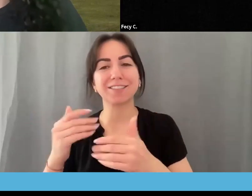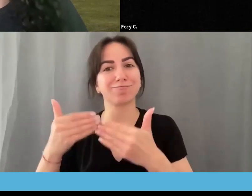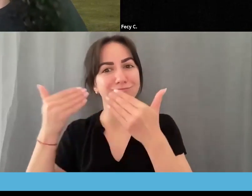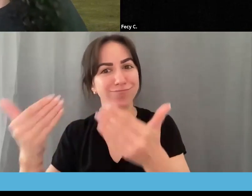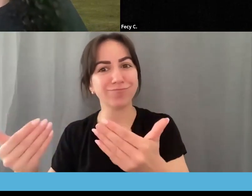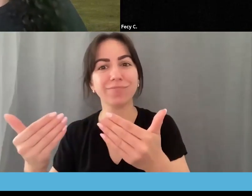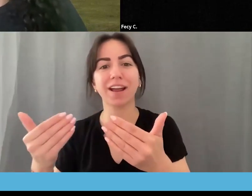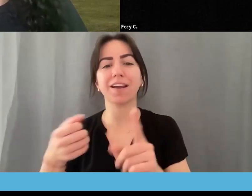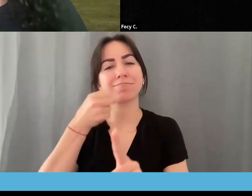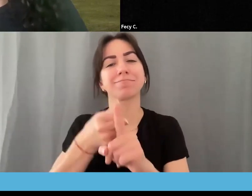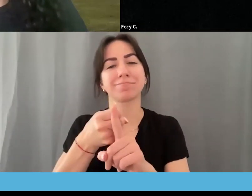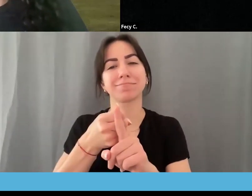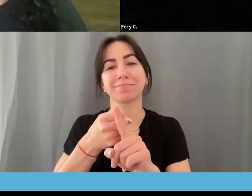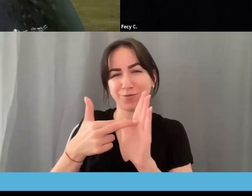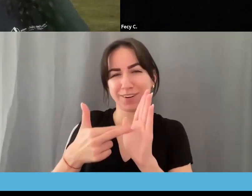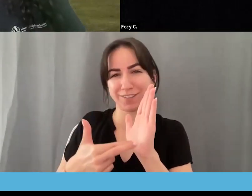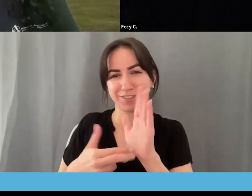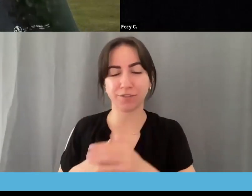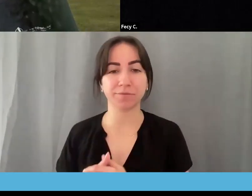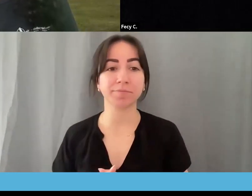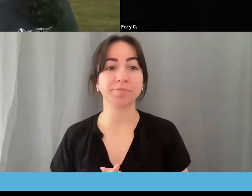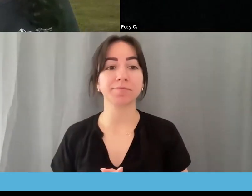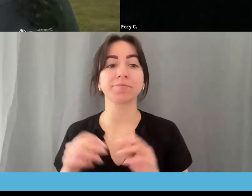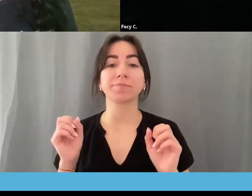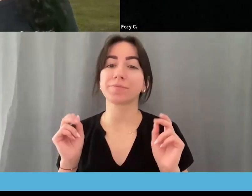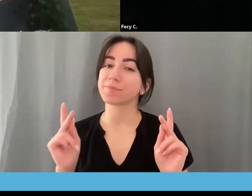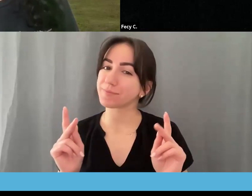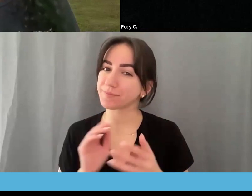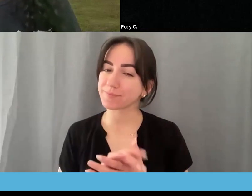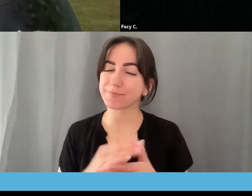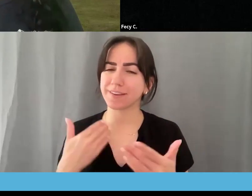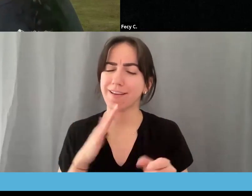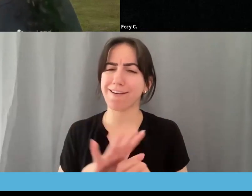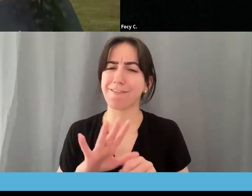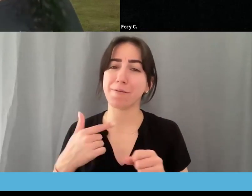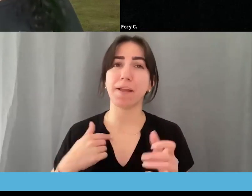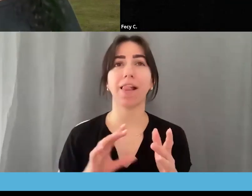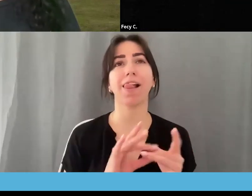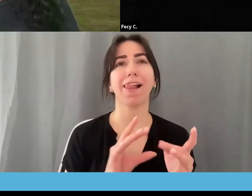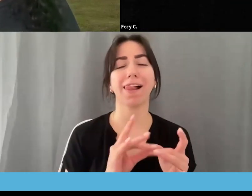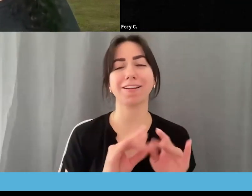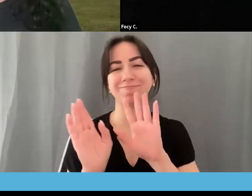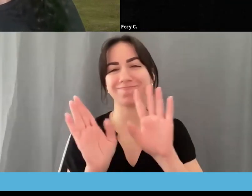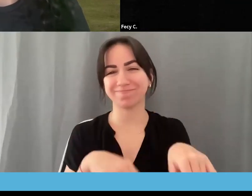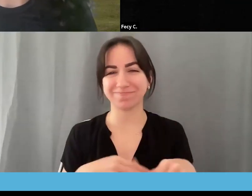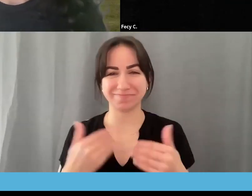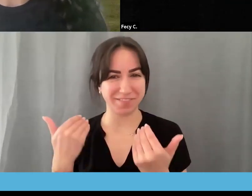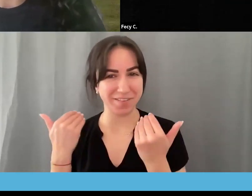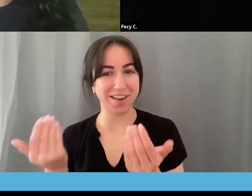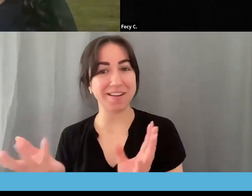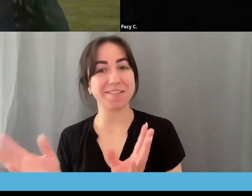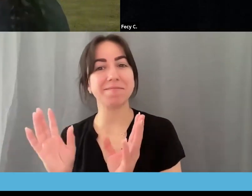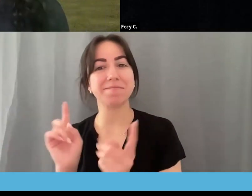incredible difference in the world. Without further ado, enough of me chit-chatting. It is time to meet